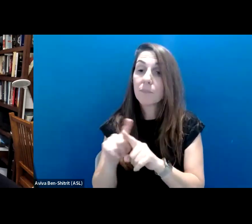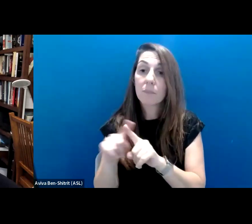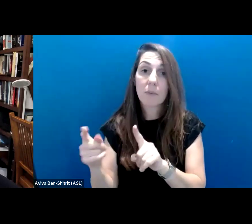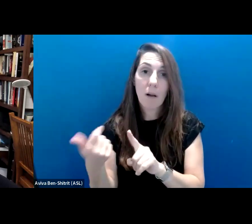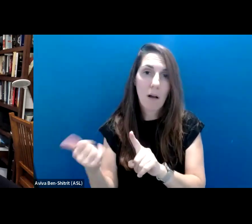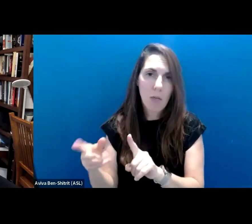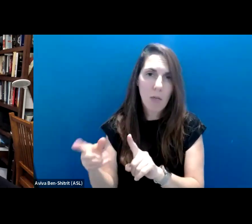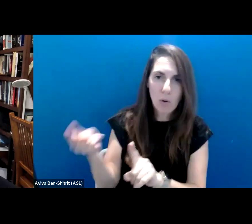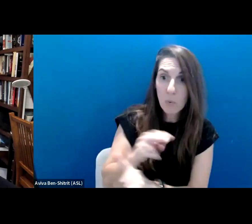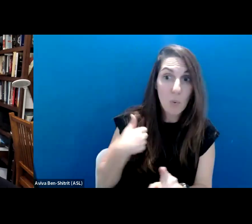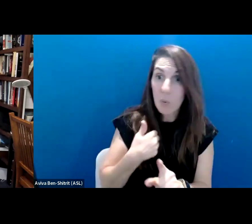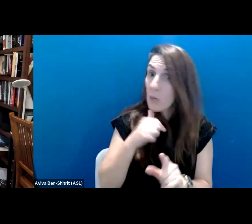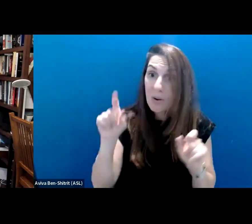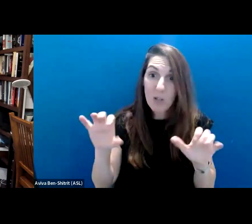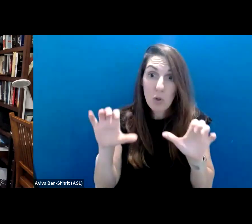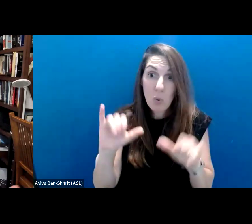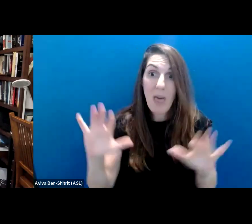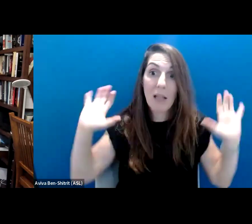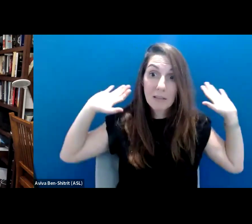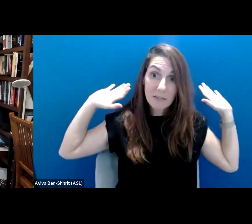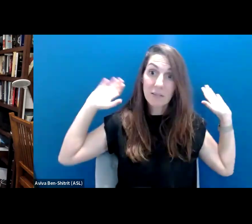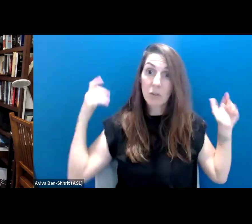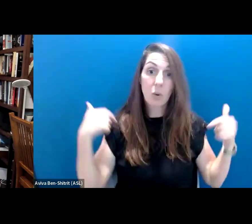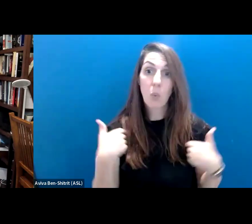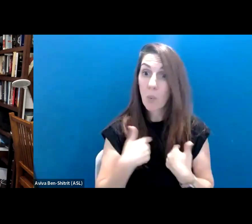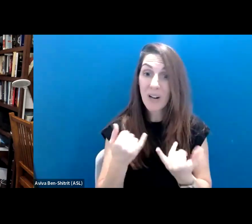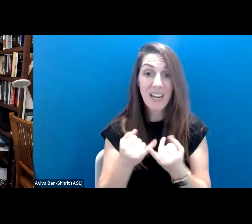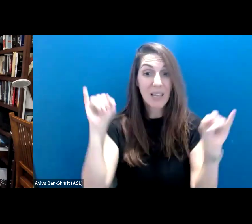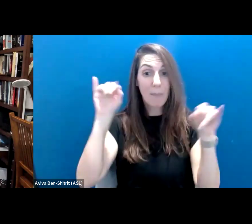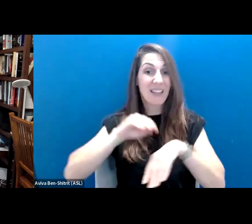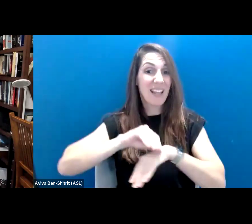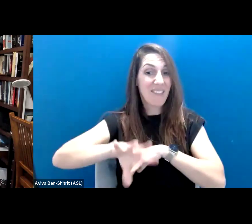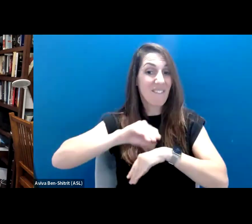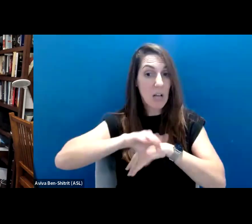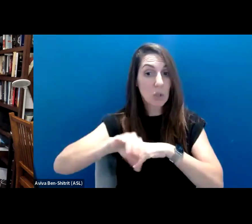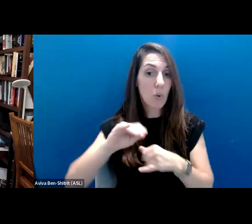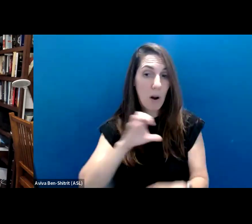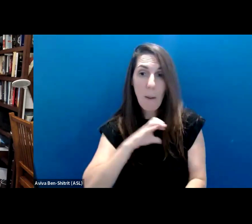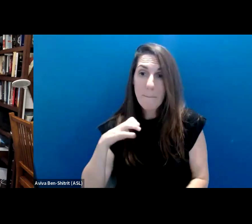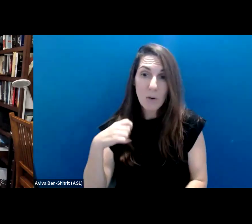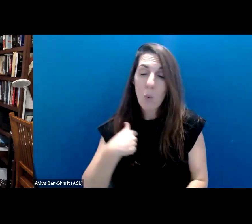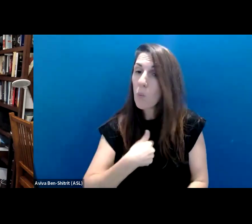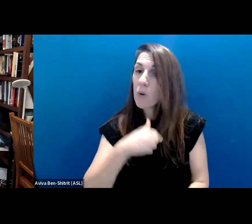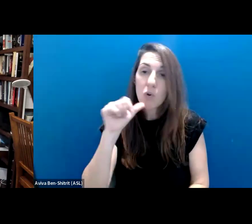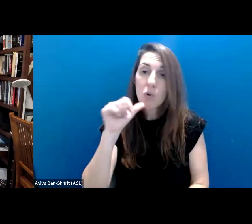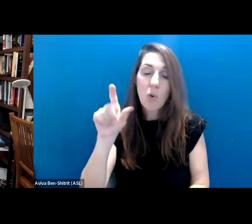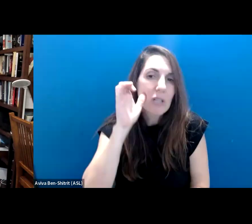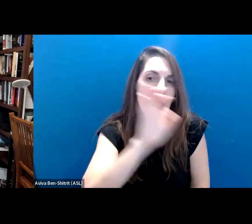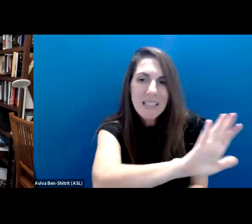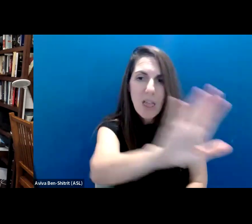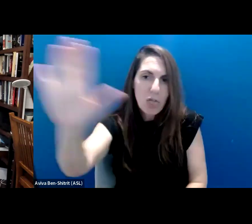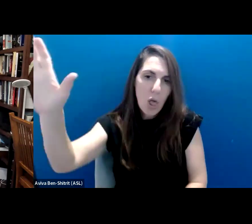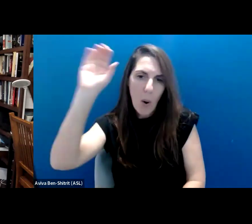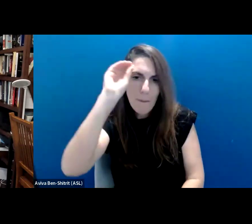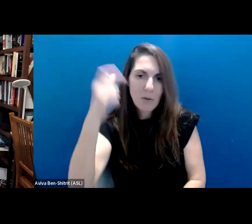we don't have to do that, right? We are an independent advisory committee. We don't have to listen to what anybody else says. We can generate our